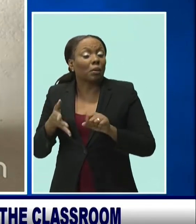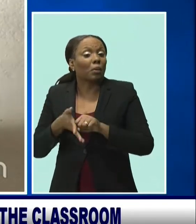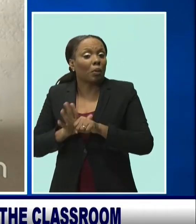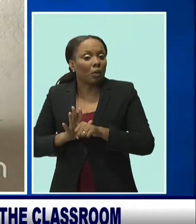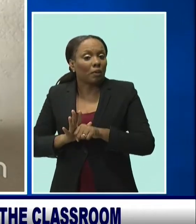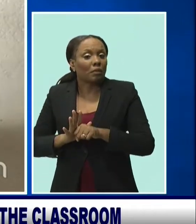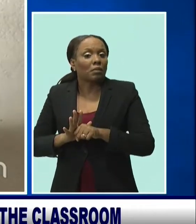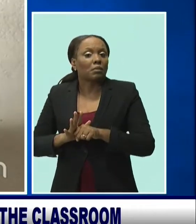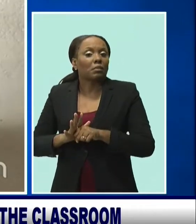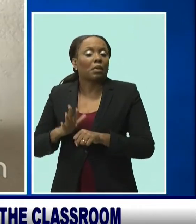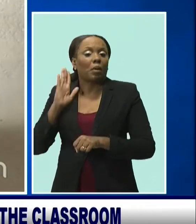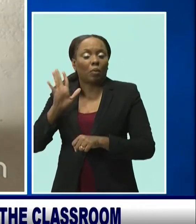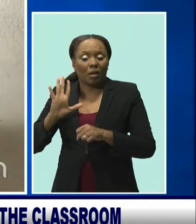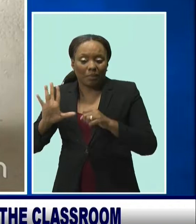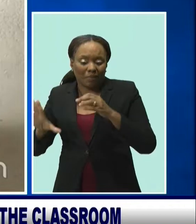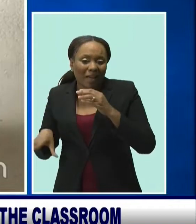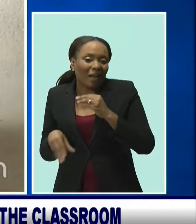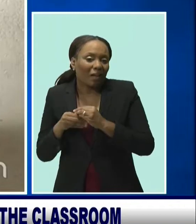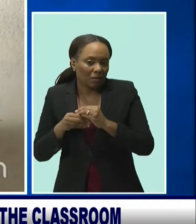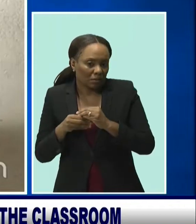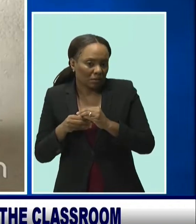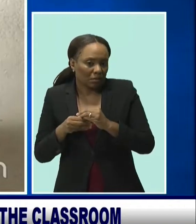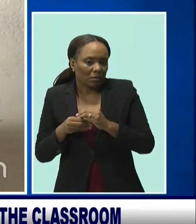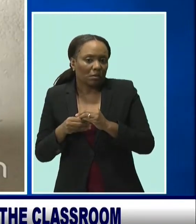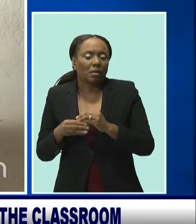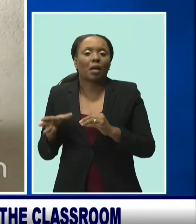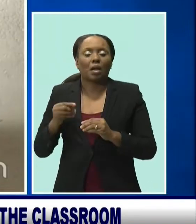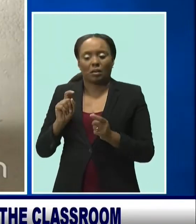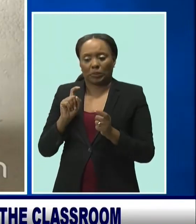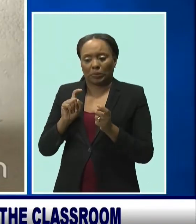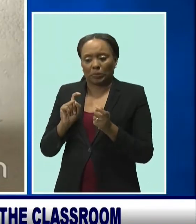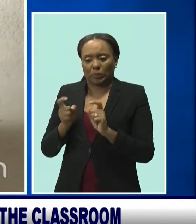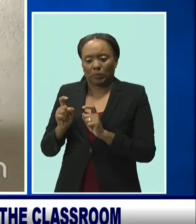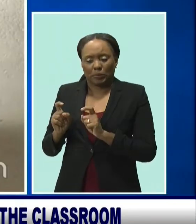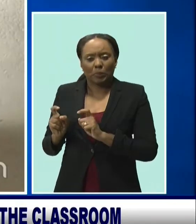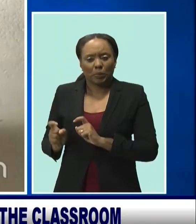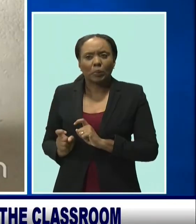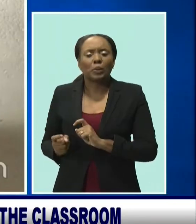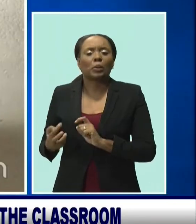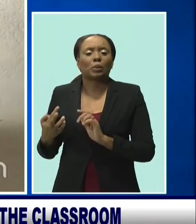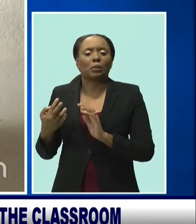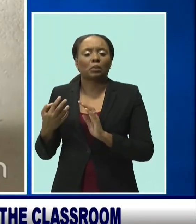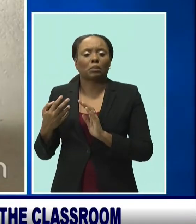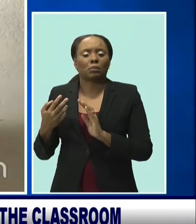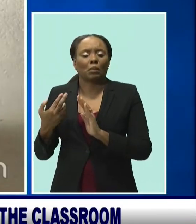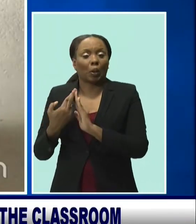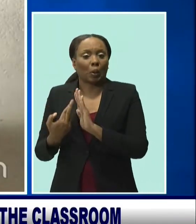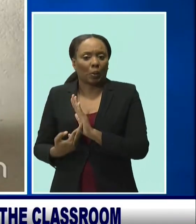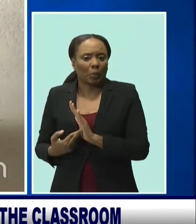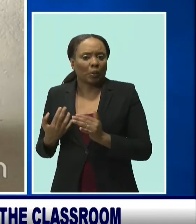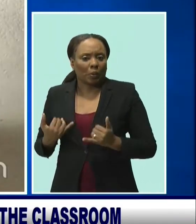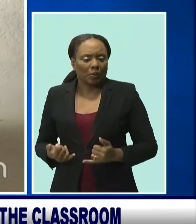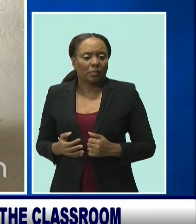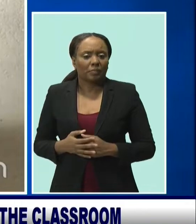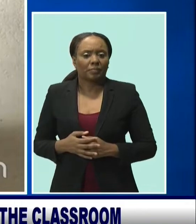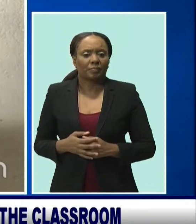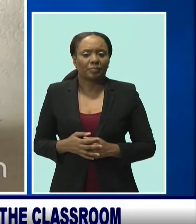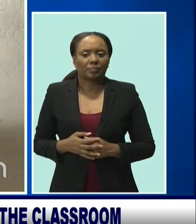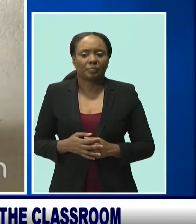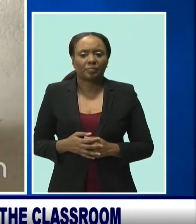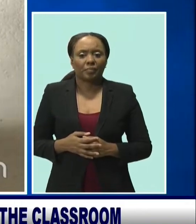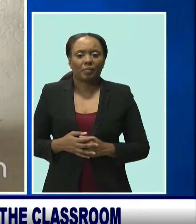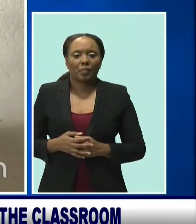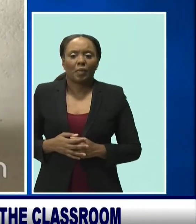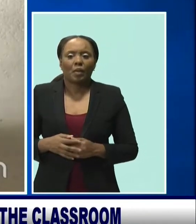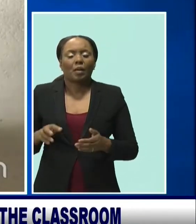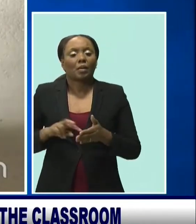to that regulation, and the amendments are certainly being made by the Ministry of Health as we speak. So eventually you will have